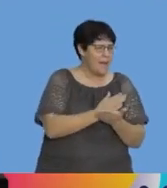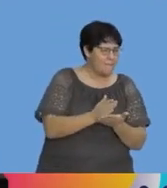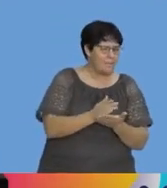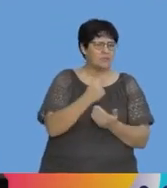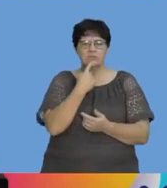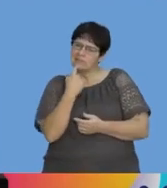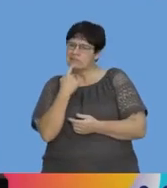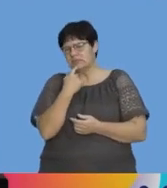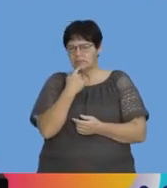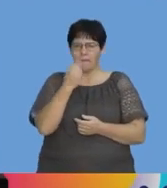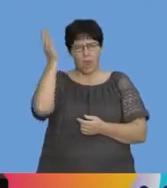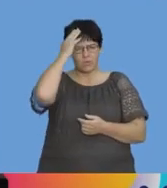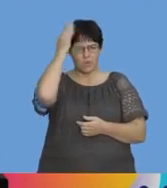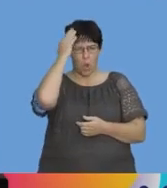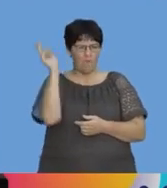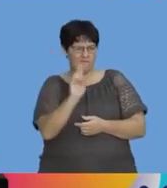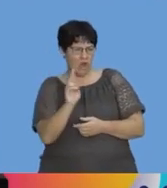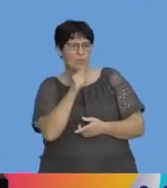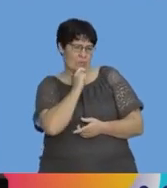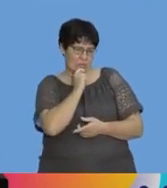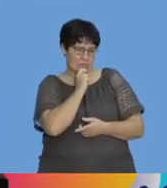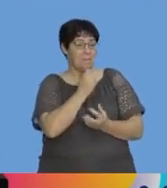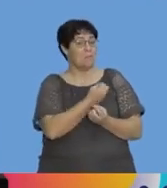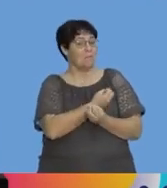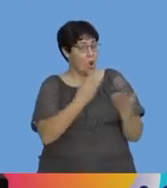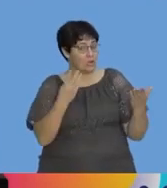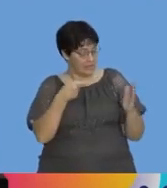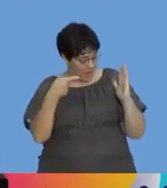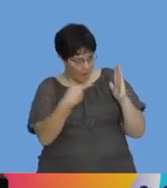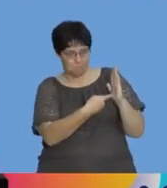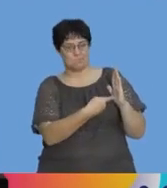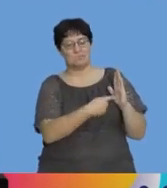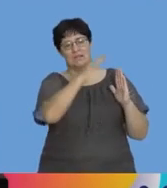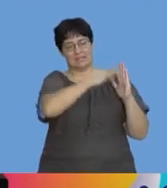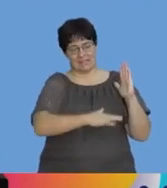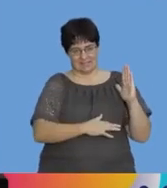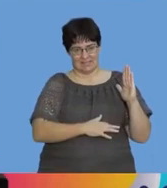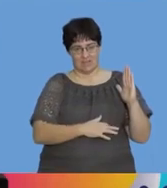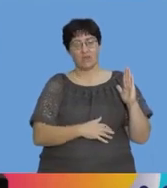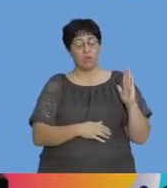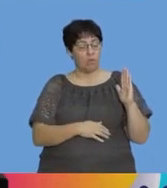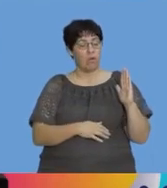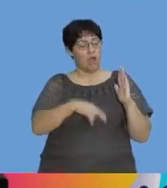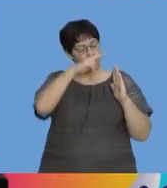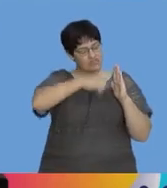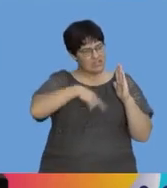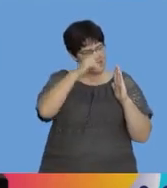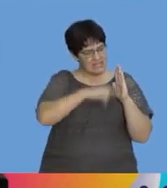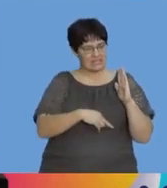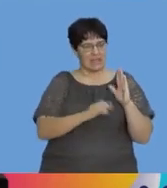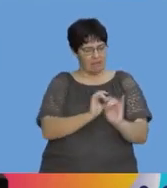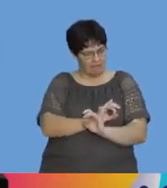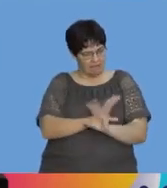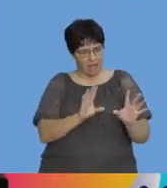need to, all right, use what you know about viruses, but the answers are going to be in the text. So you need to be able to